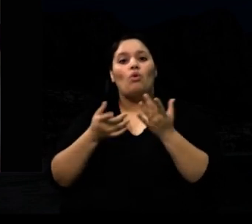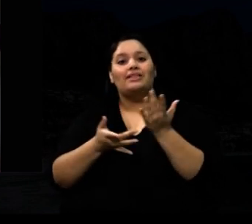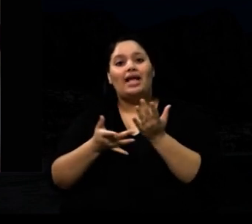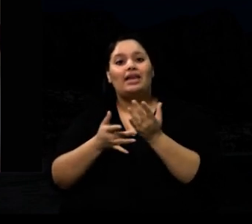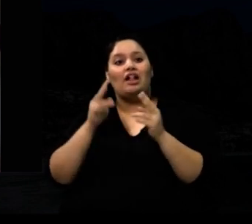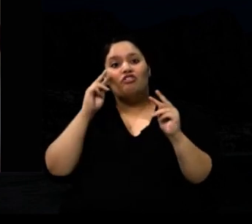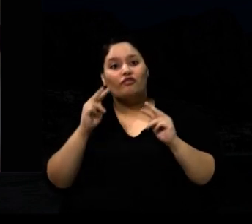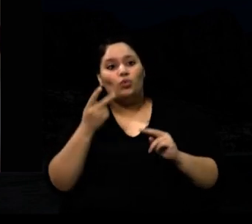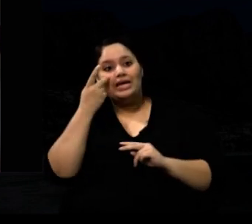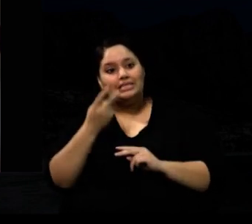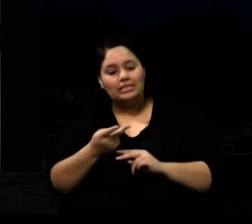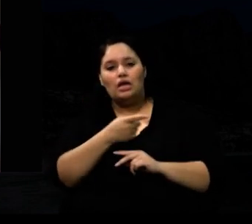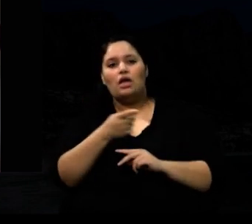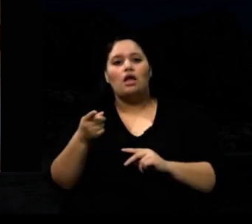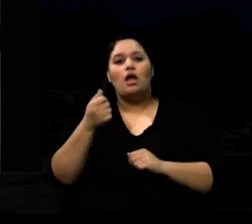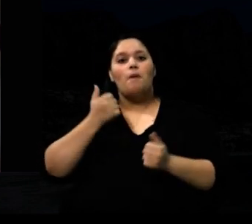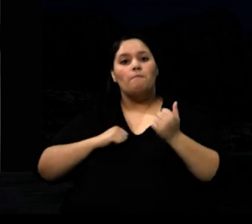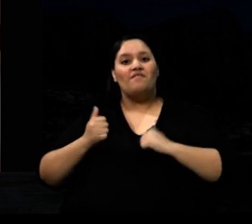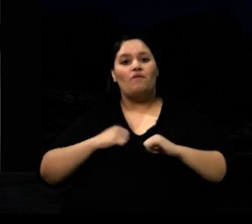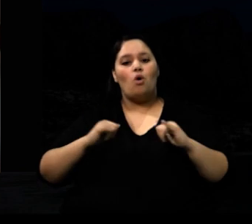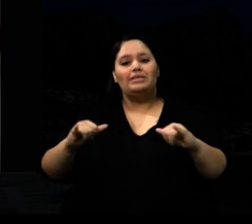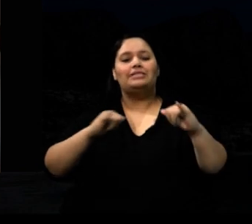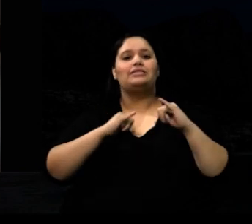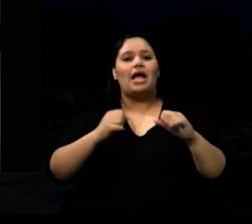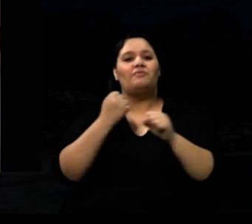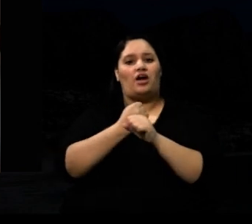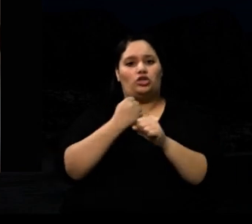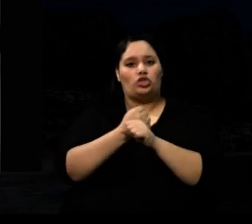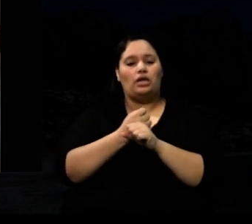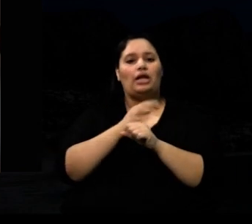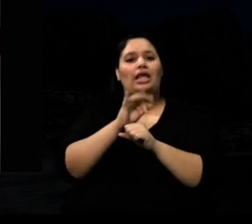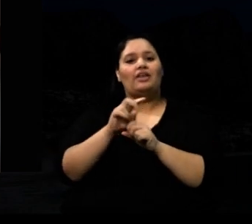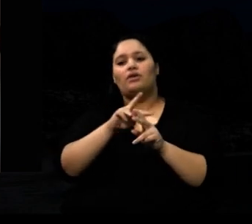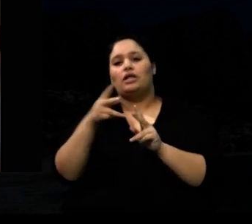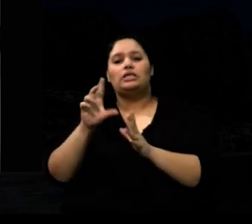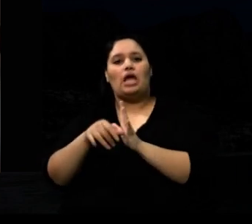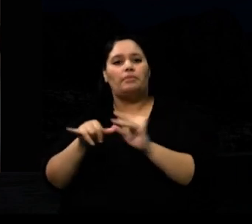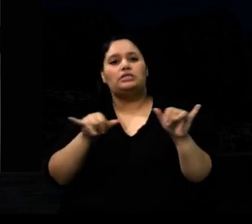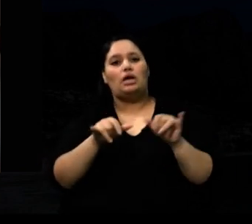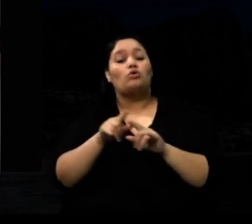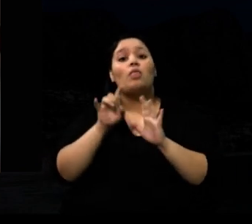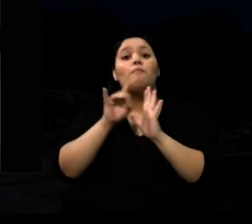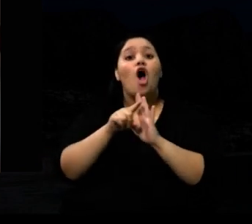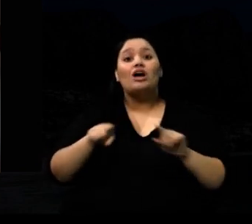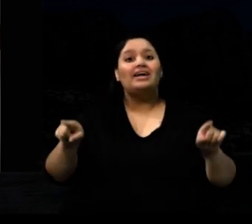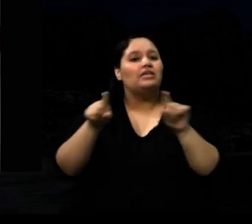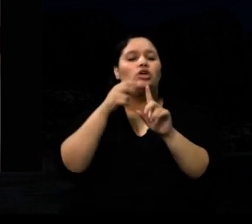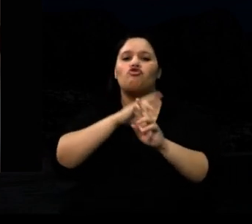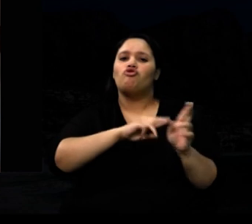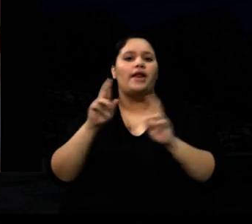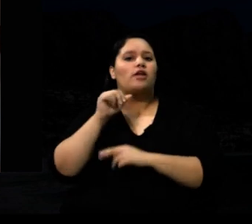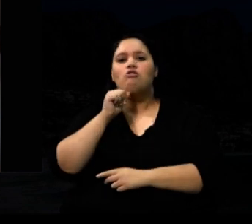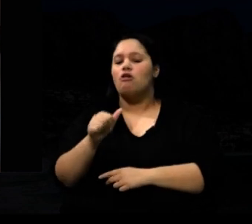view where people are able to perform the same functions as an able-bodied person. But I think the market is not ready for that yet.